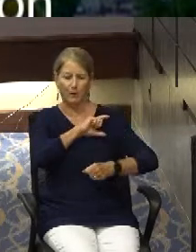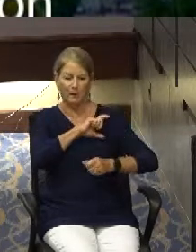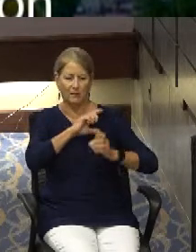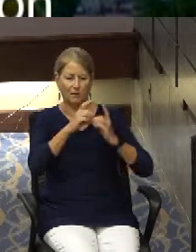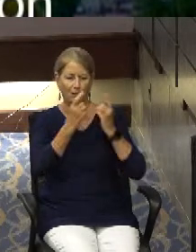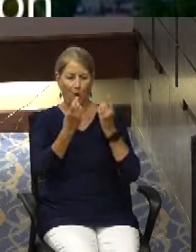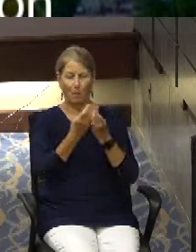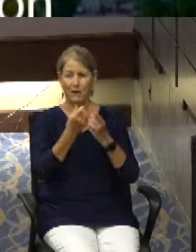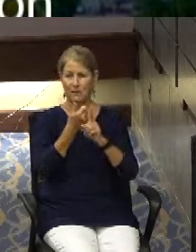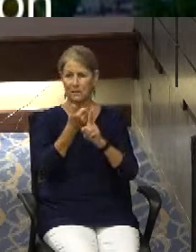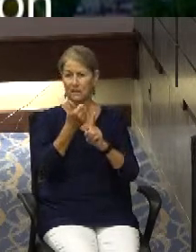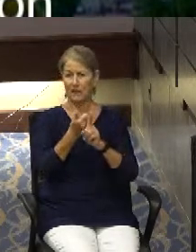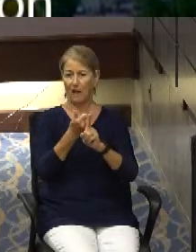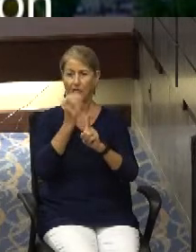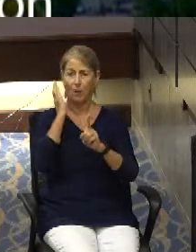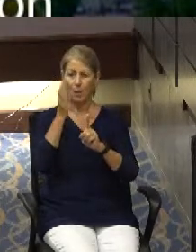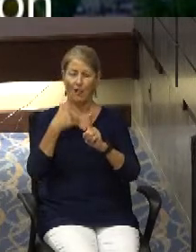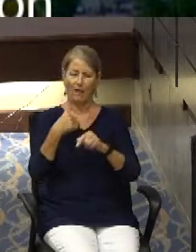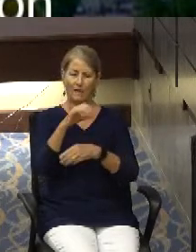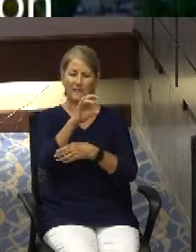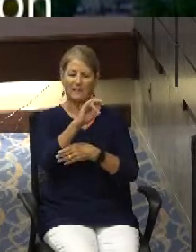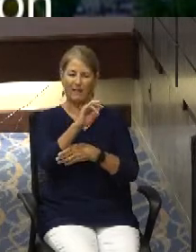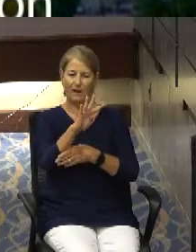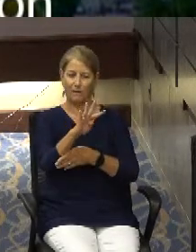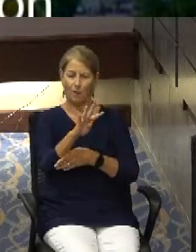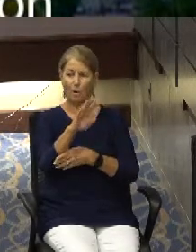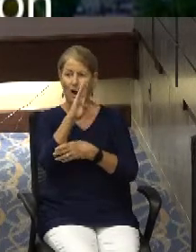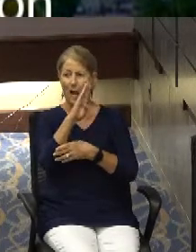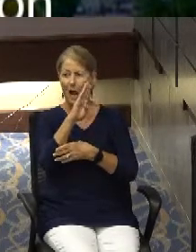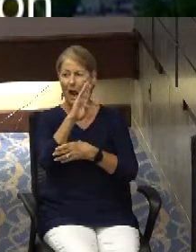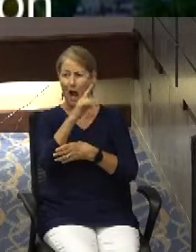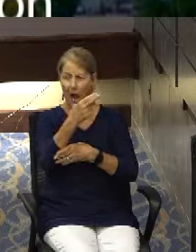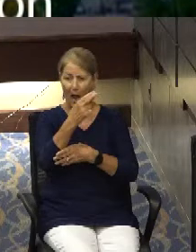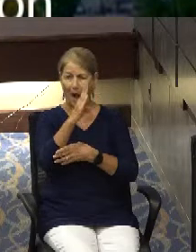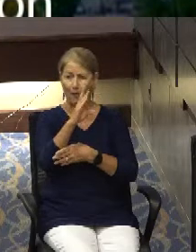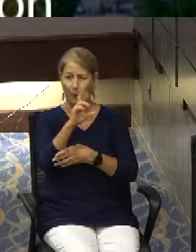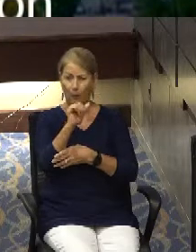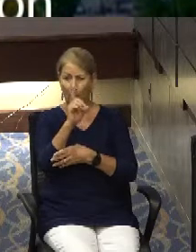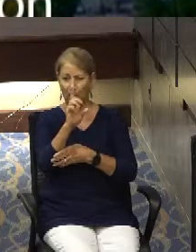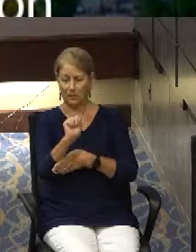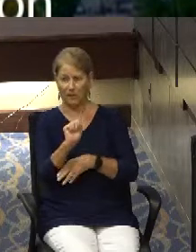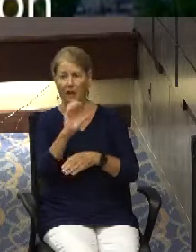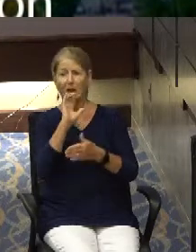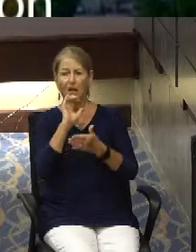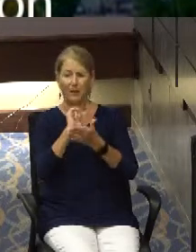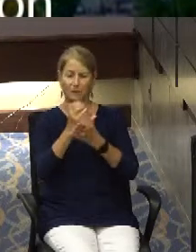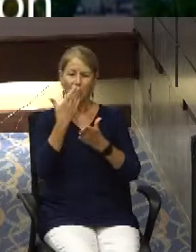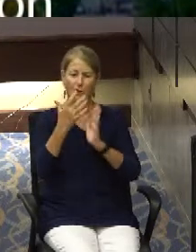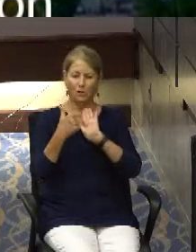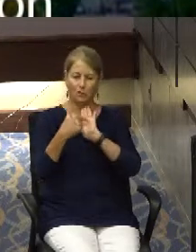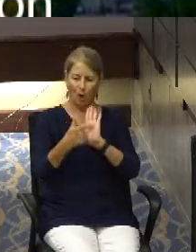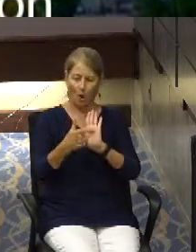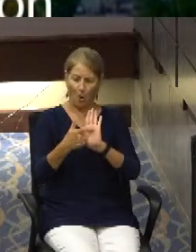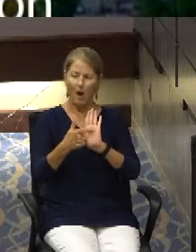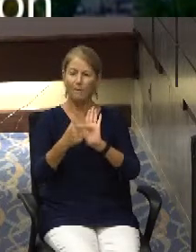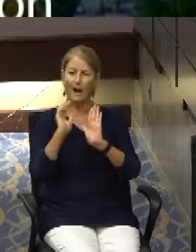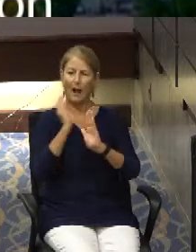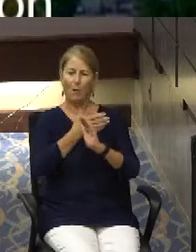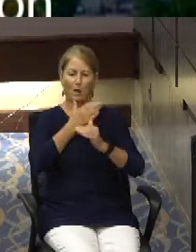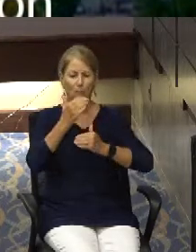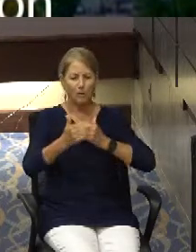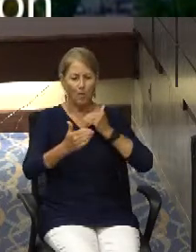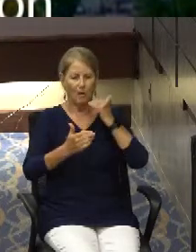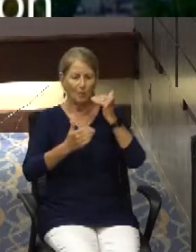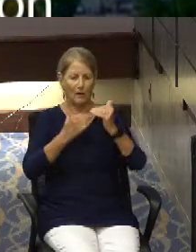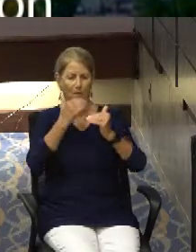will be at 74 hybrids, and I think that's a good sign of our incremental progress to moving in the right